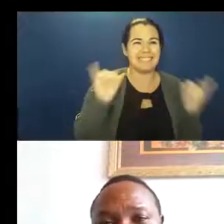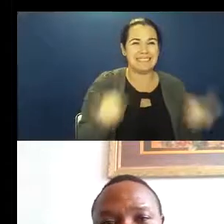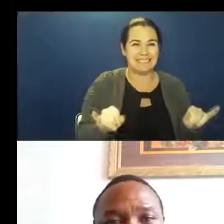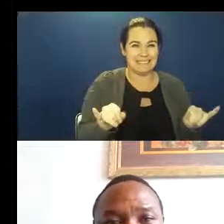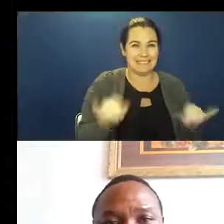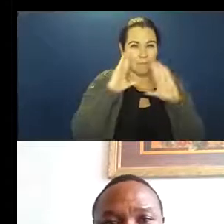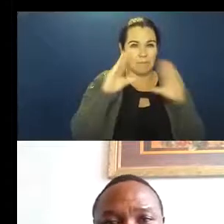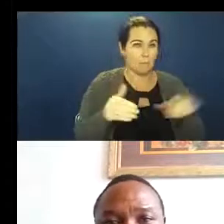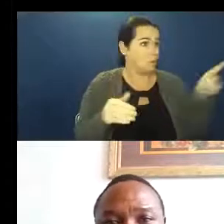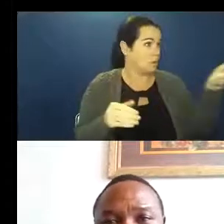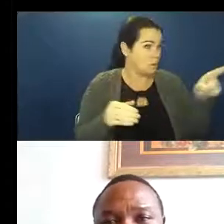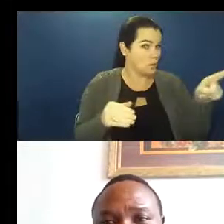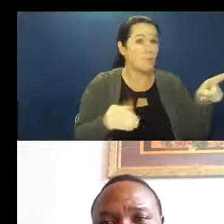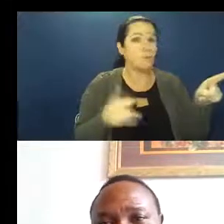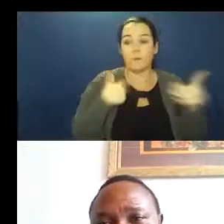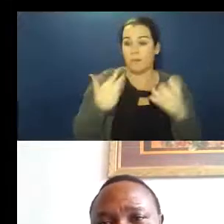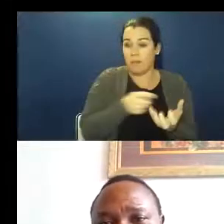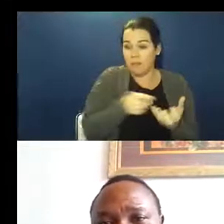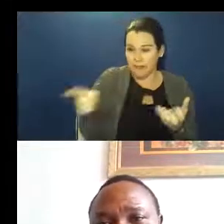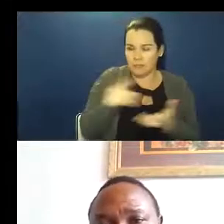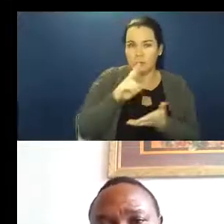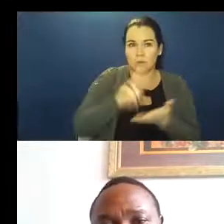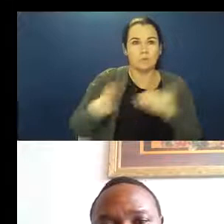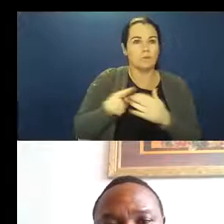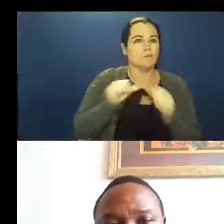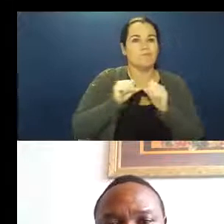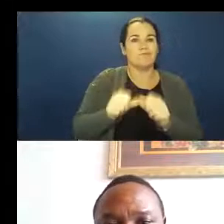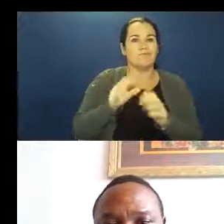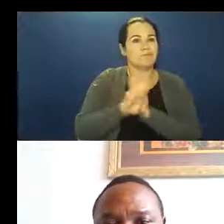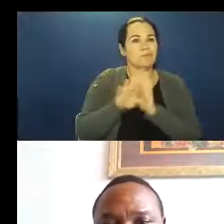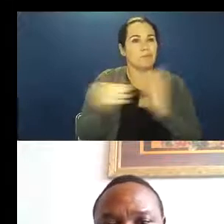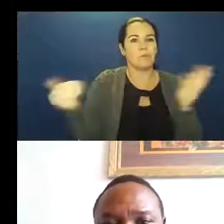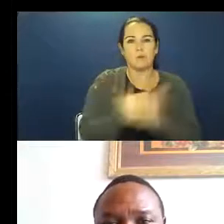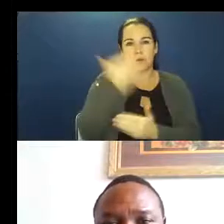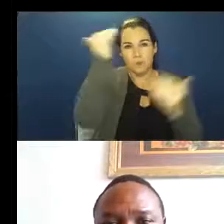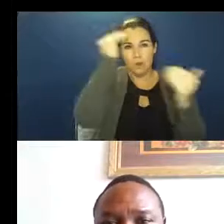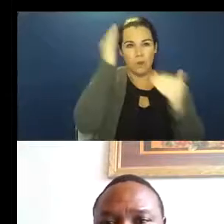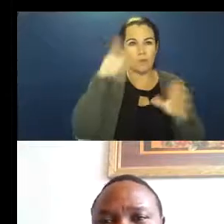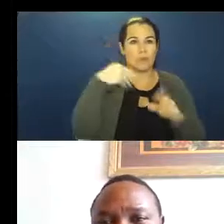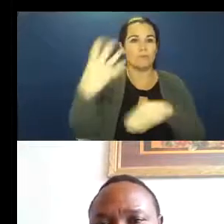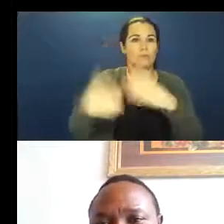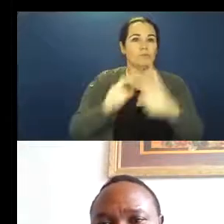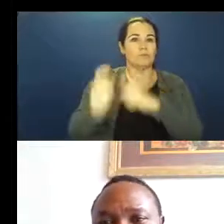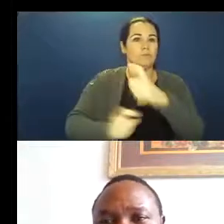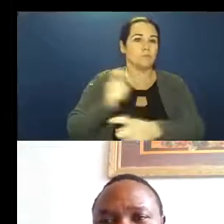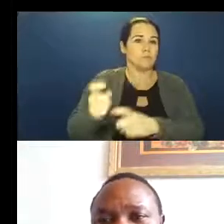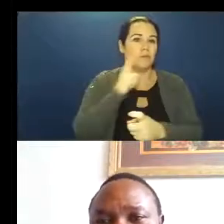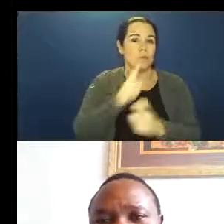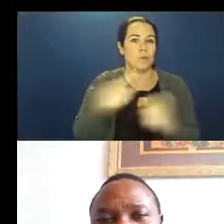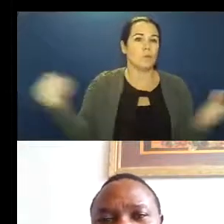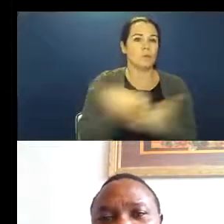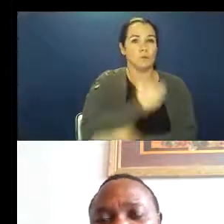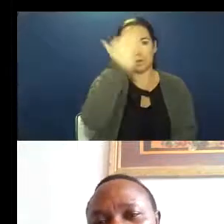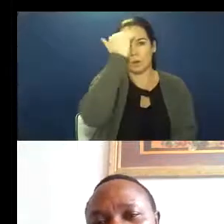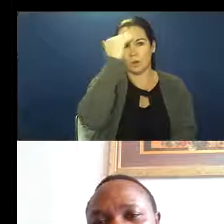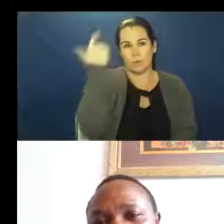universities will continue to develop new knowledge as well and contribute to to the new knowledge that we are looking for